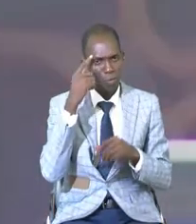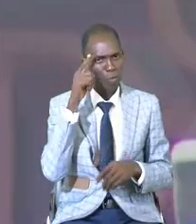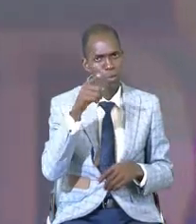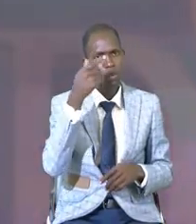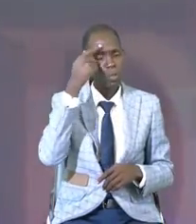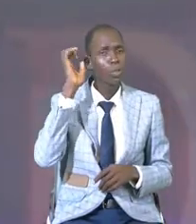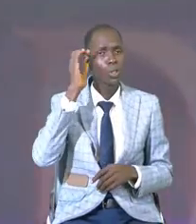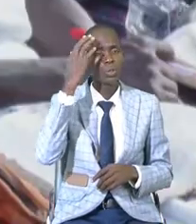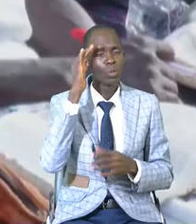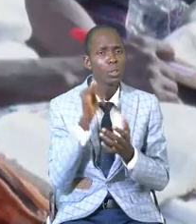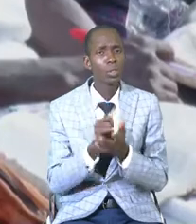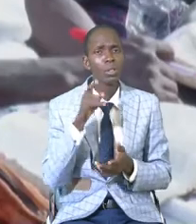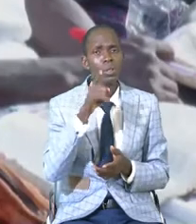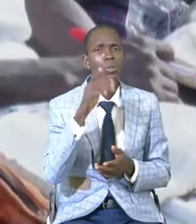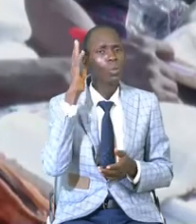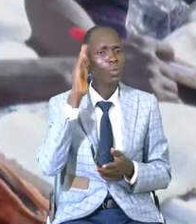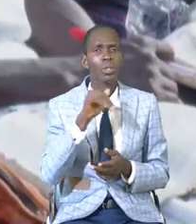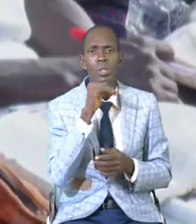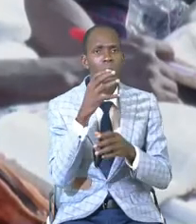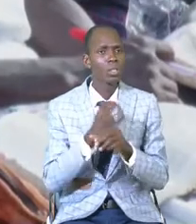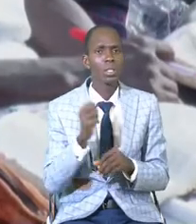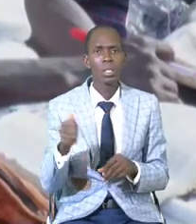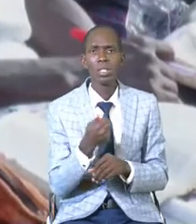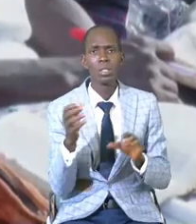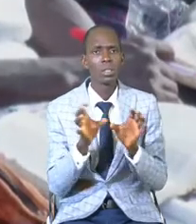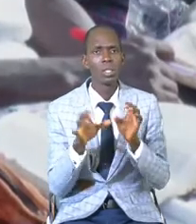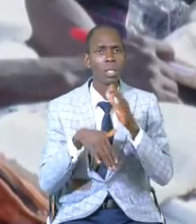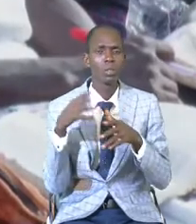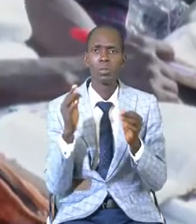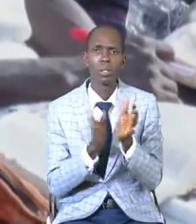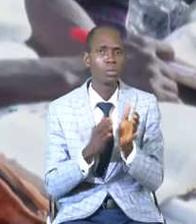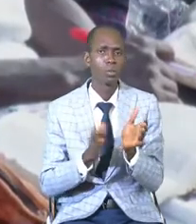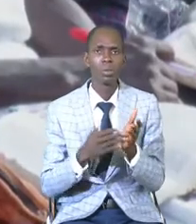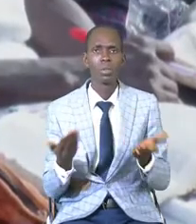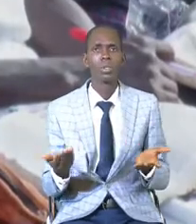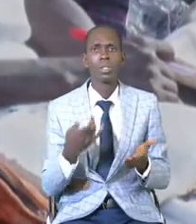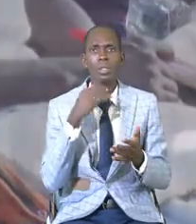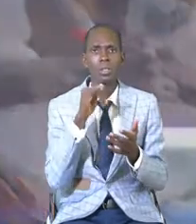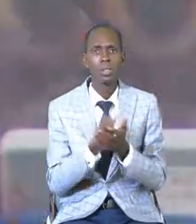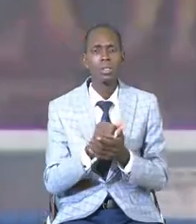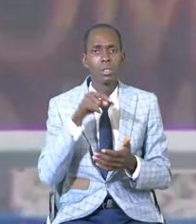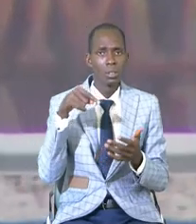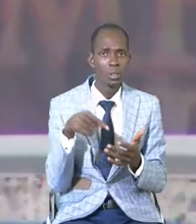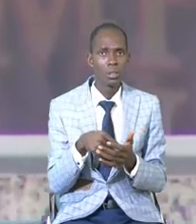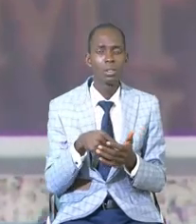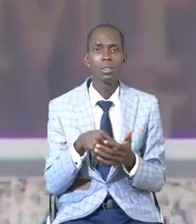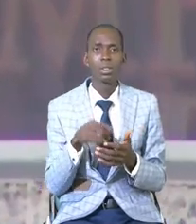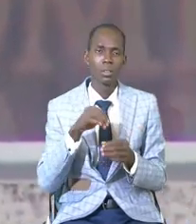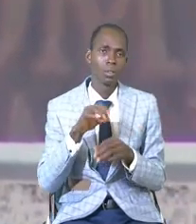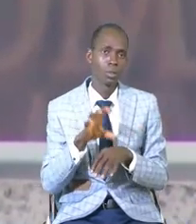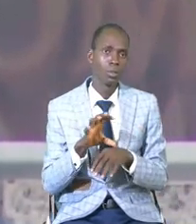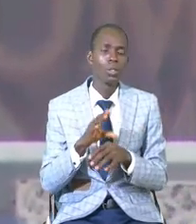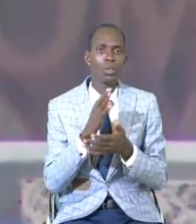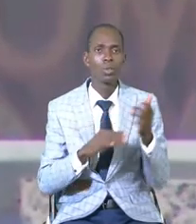you'll not take any certificate out of that school. The same thing in the church. Somebody says, I'm